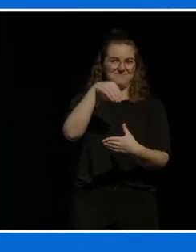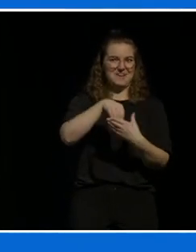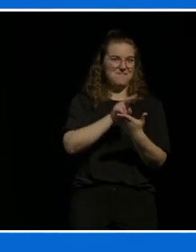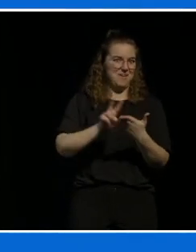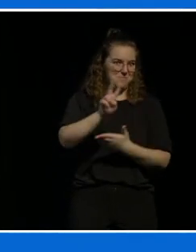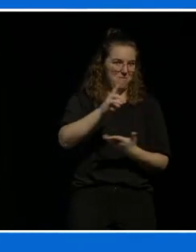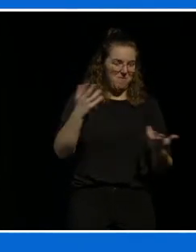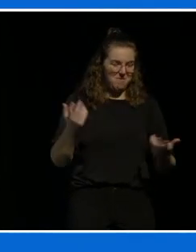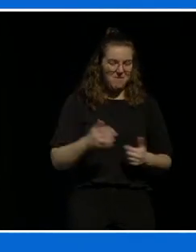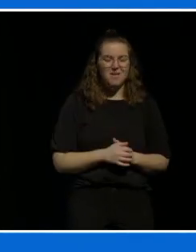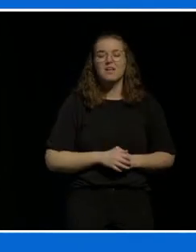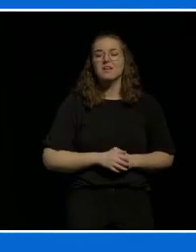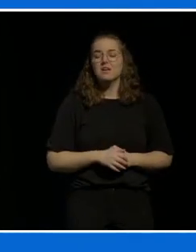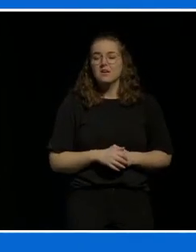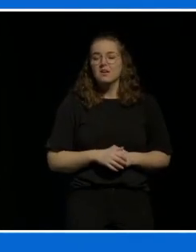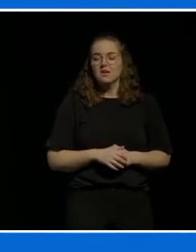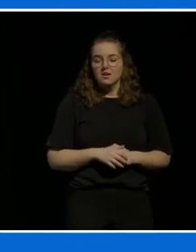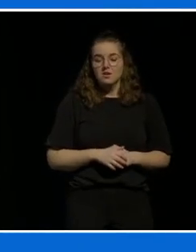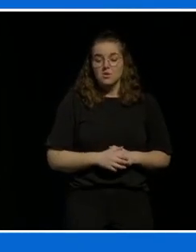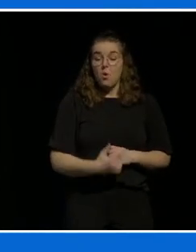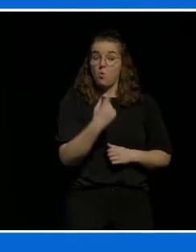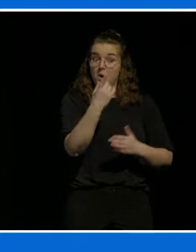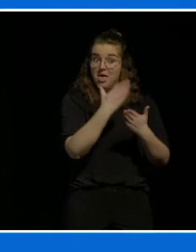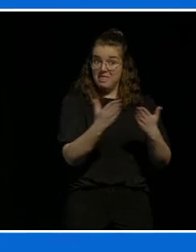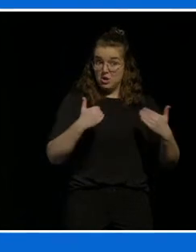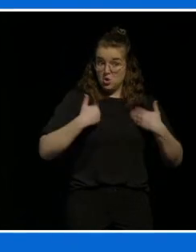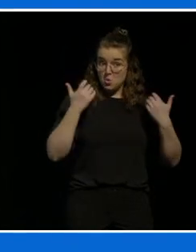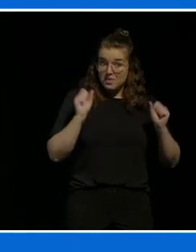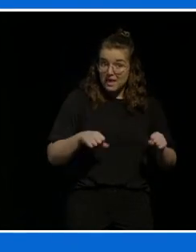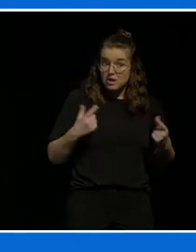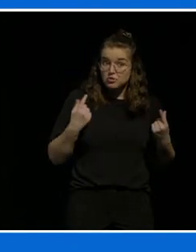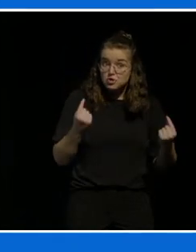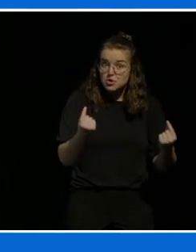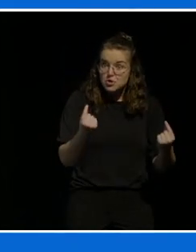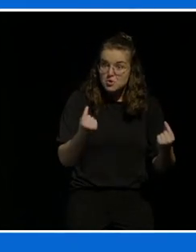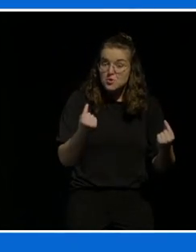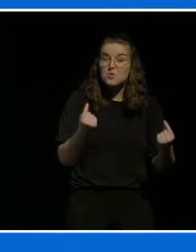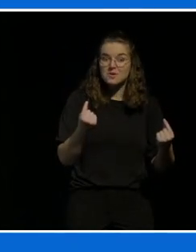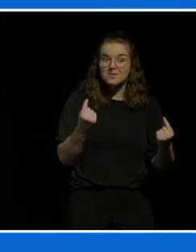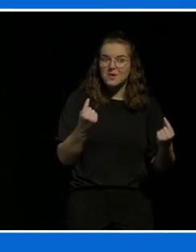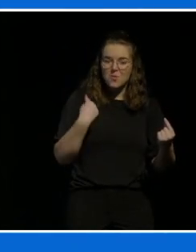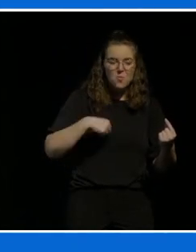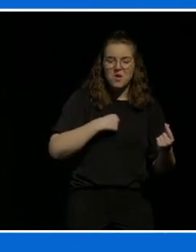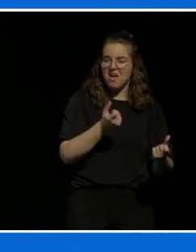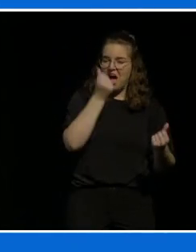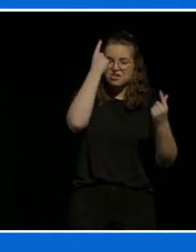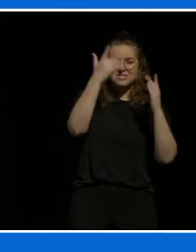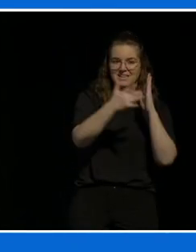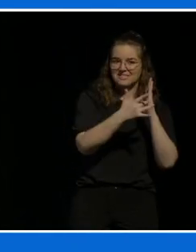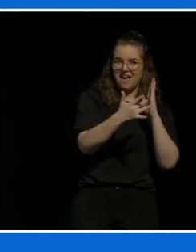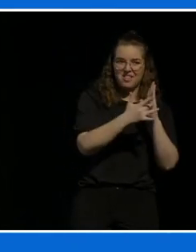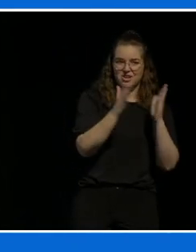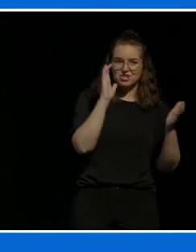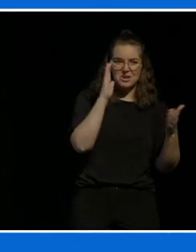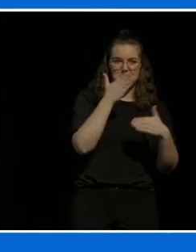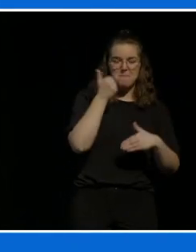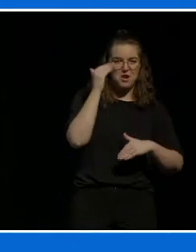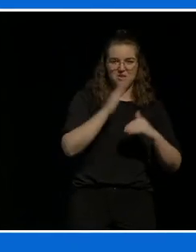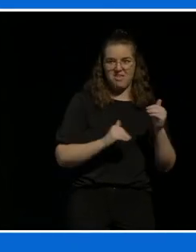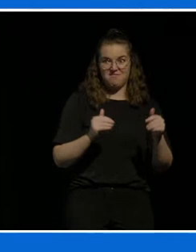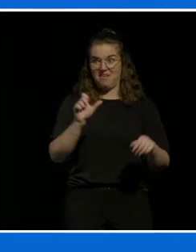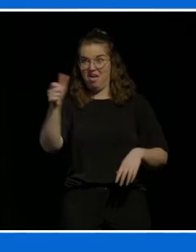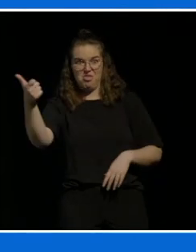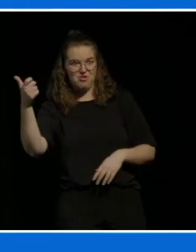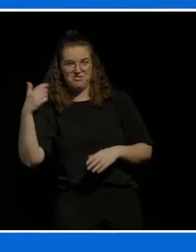And the one thing that youth can do that understand tech better than any other generation is spread a story